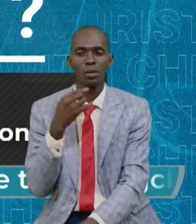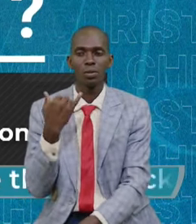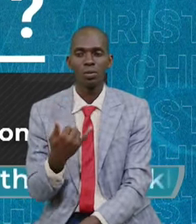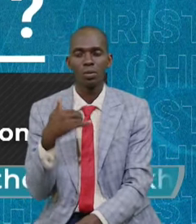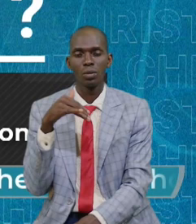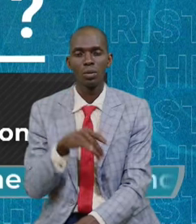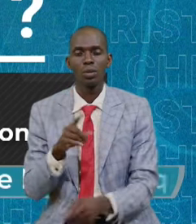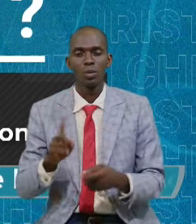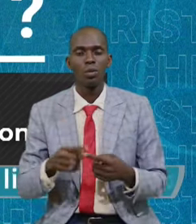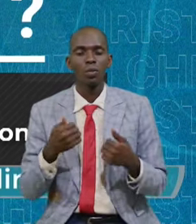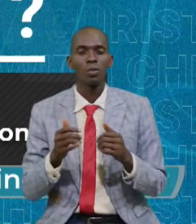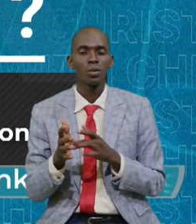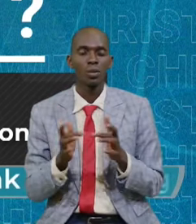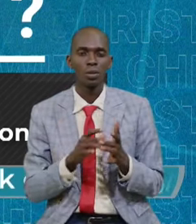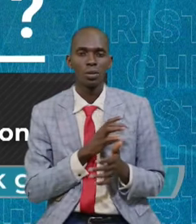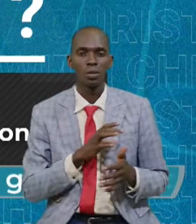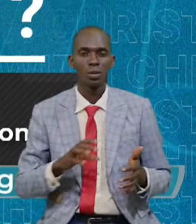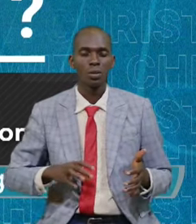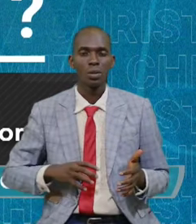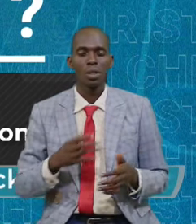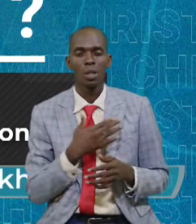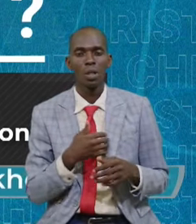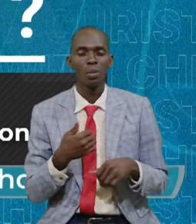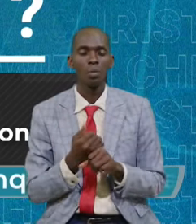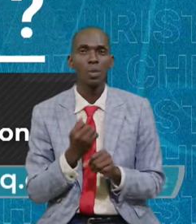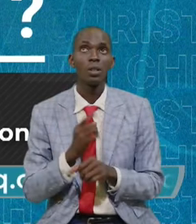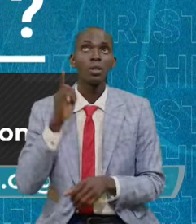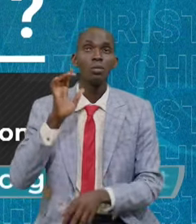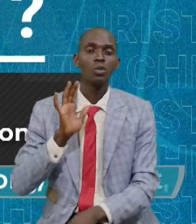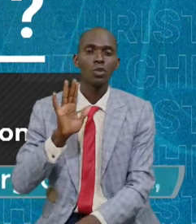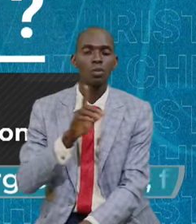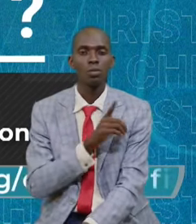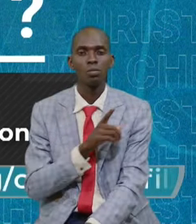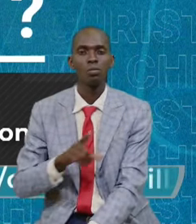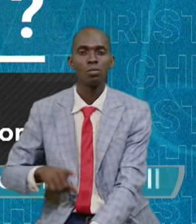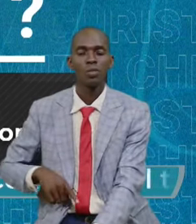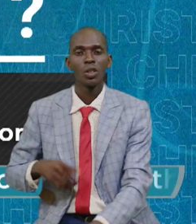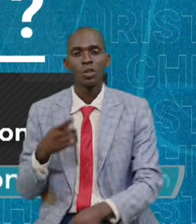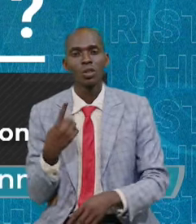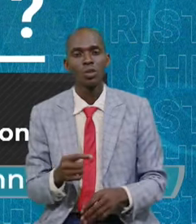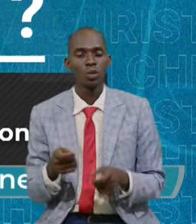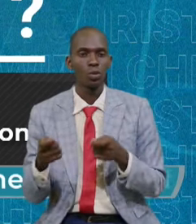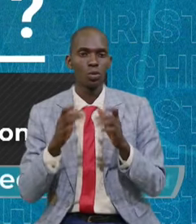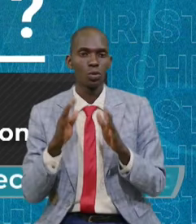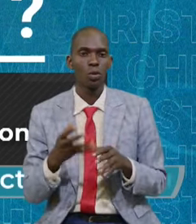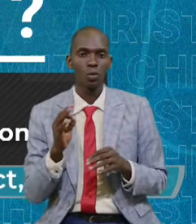Jesus Christ and make him your Lord, the ruler of your